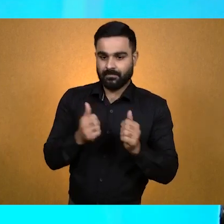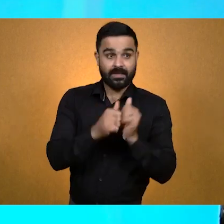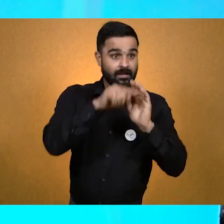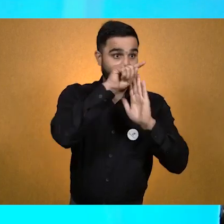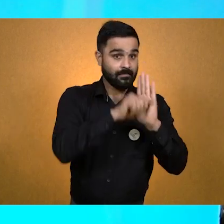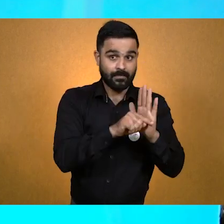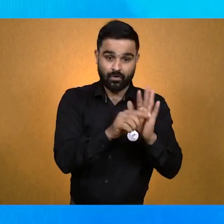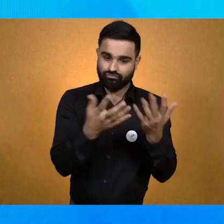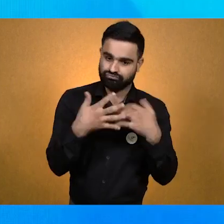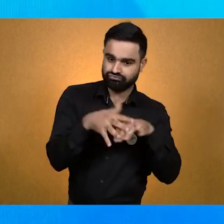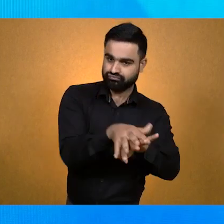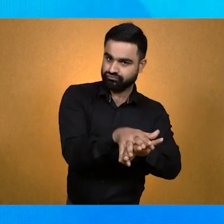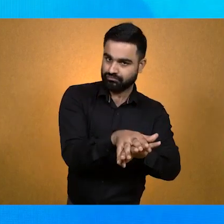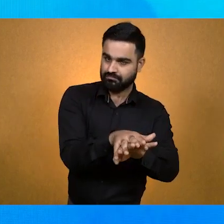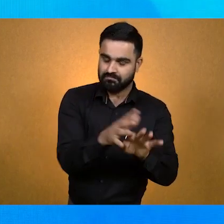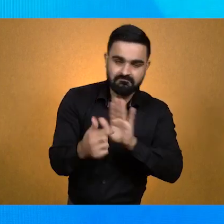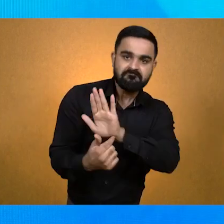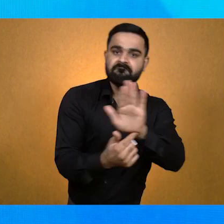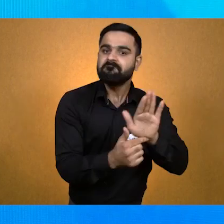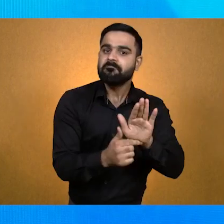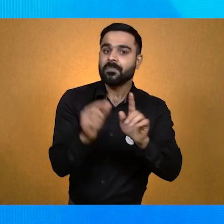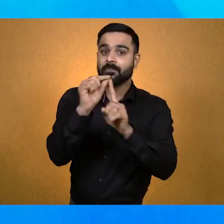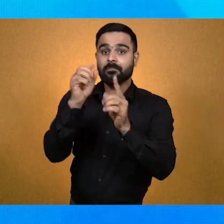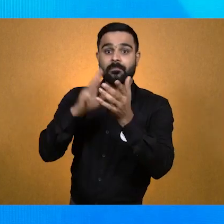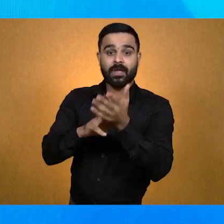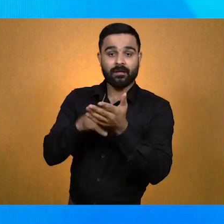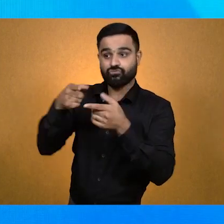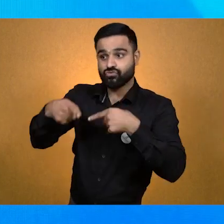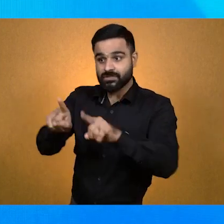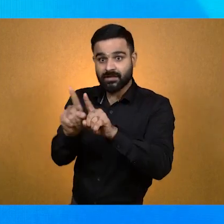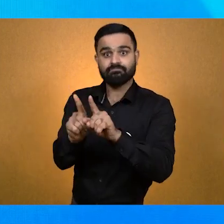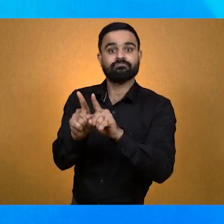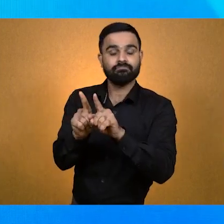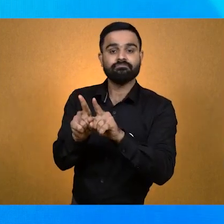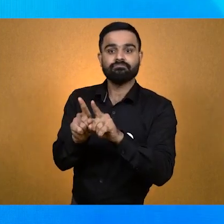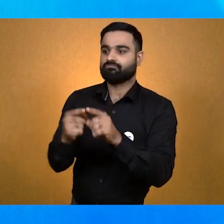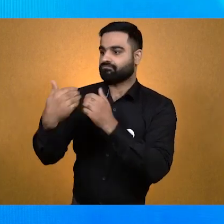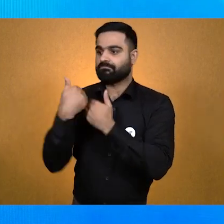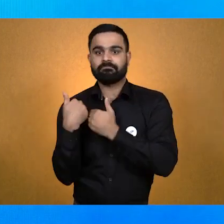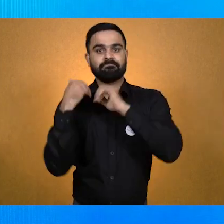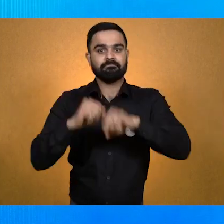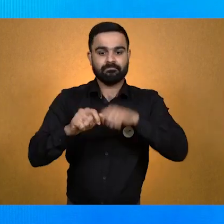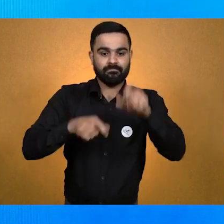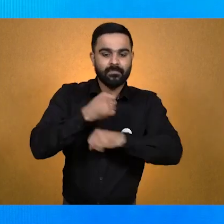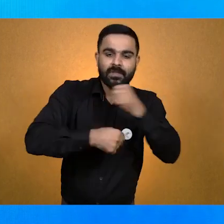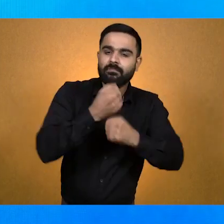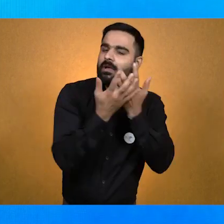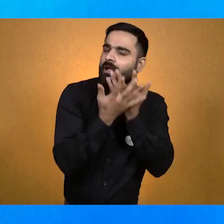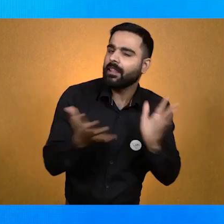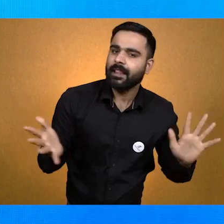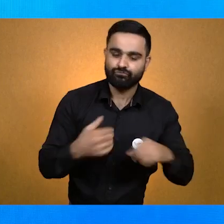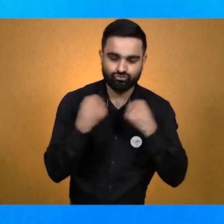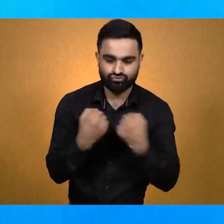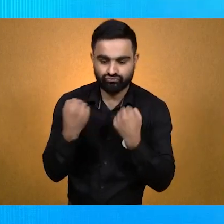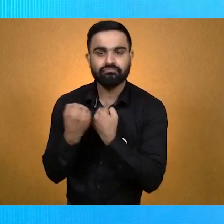policies samyukt hai, they are mainstream. Honorable Prime Minister himself takes accountability of every sport